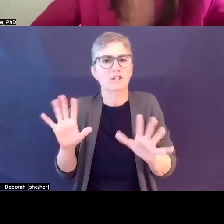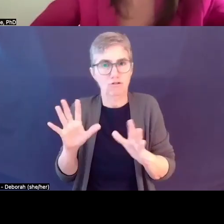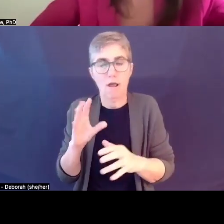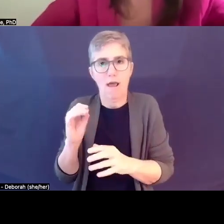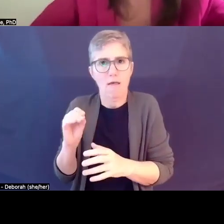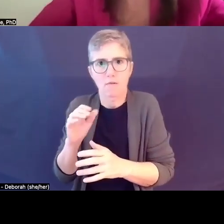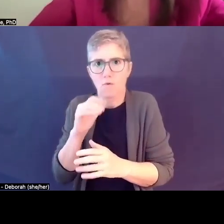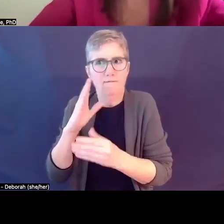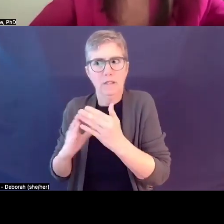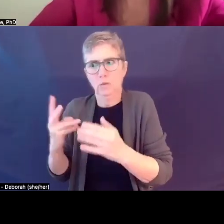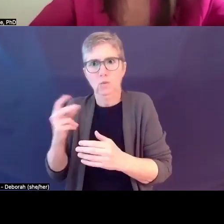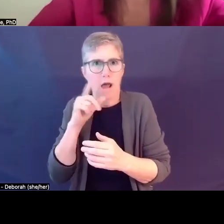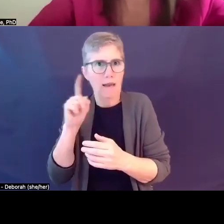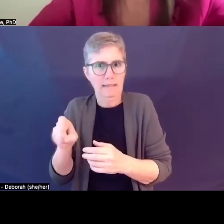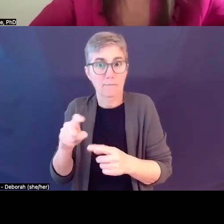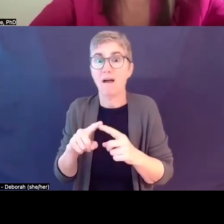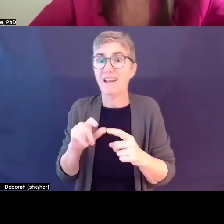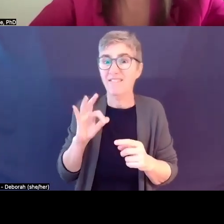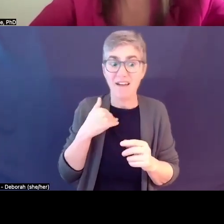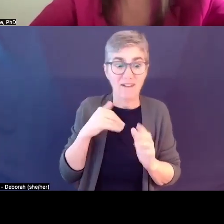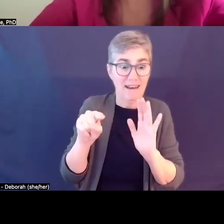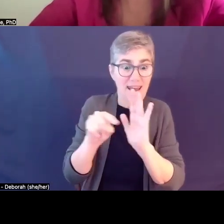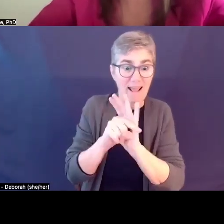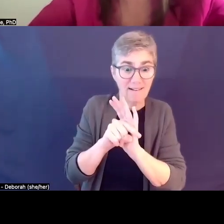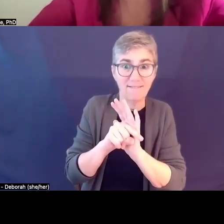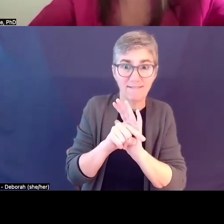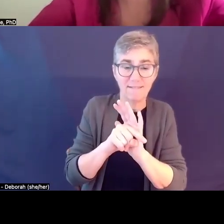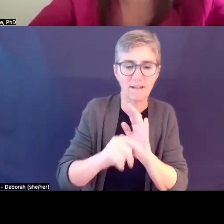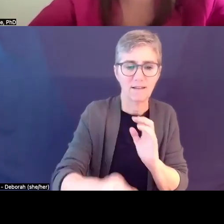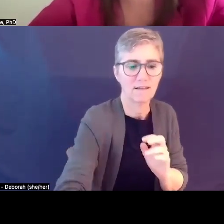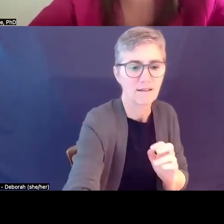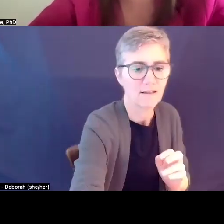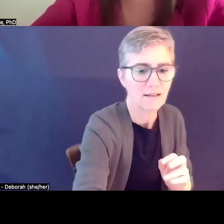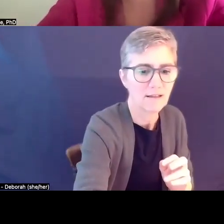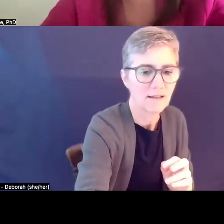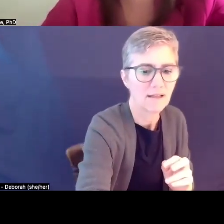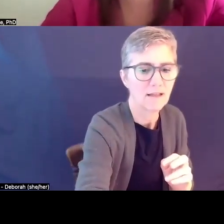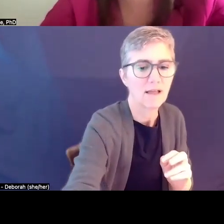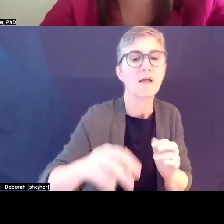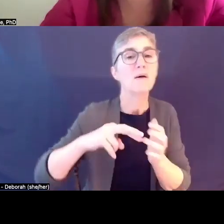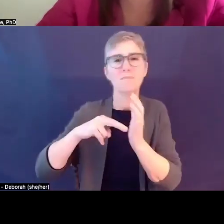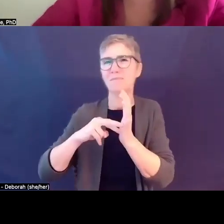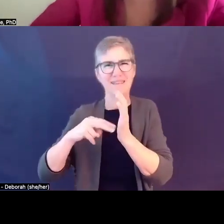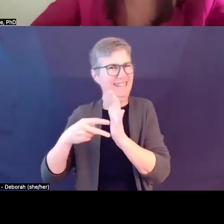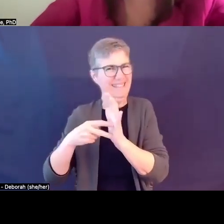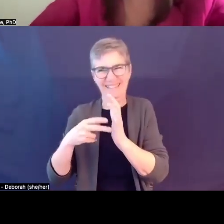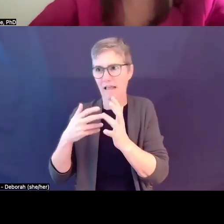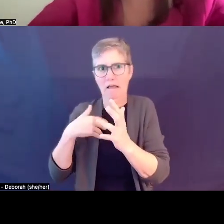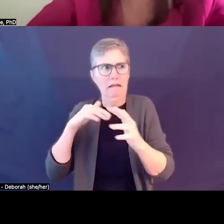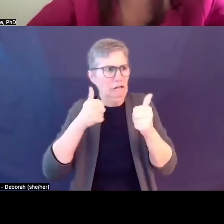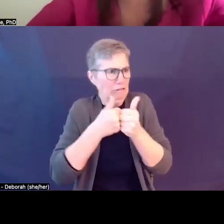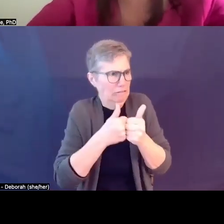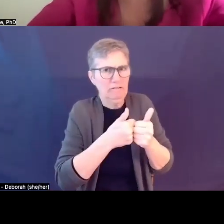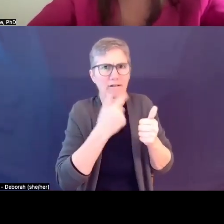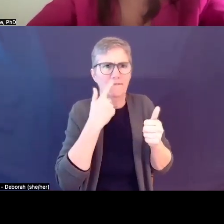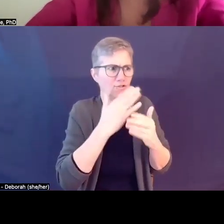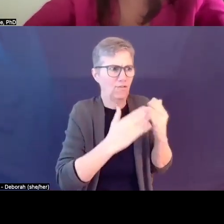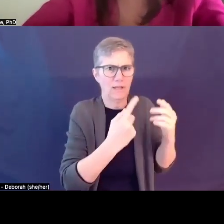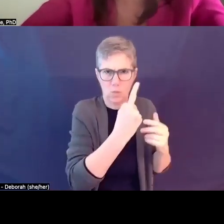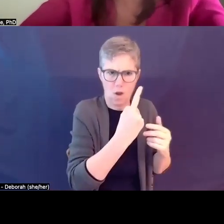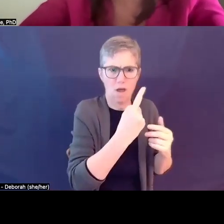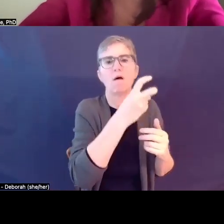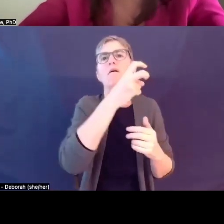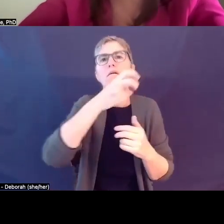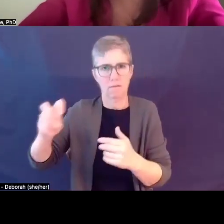practice. But in these columns, if there was a negative sign, it means that the site had fidelity challenges for the R&R practice in the top row of the column and